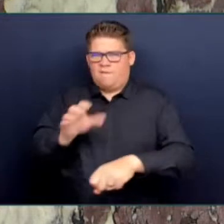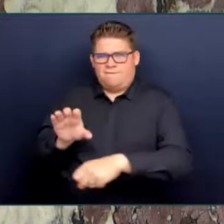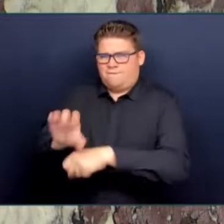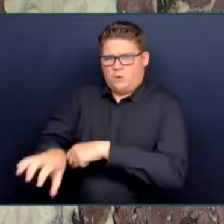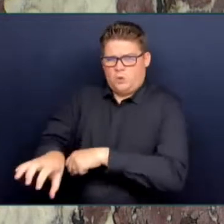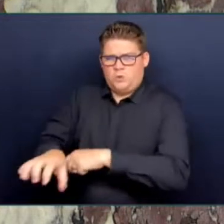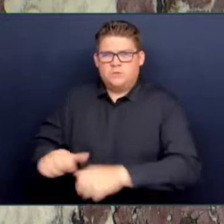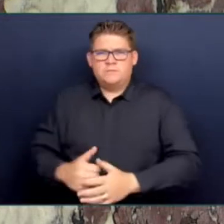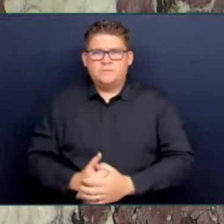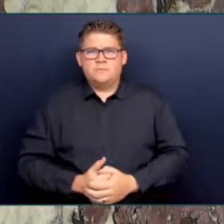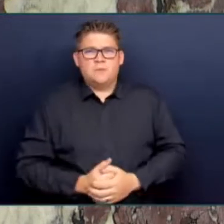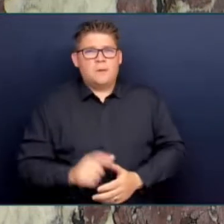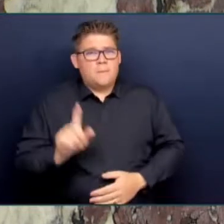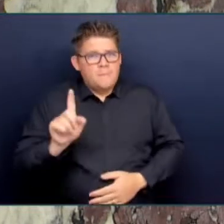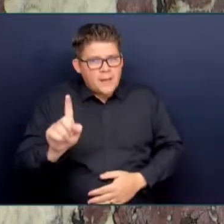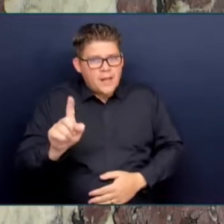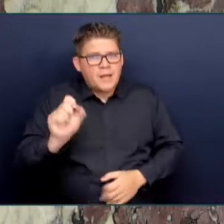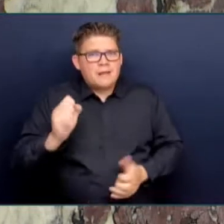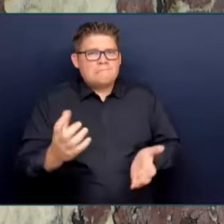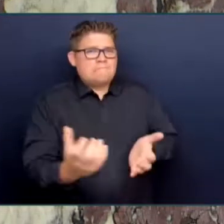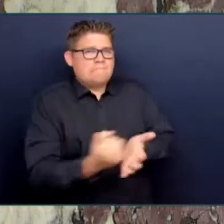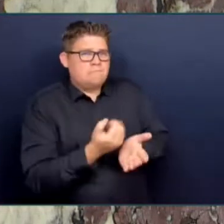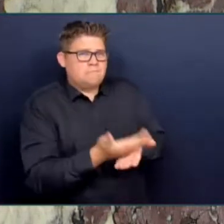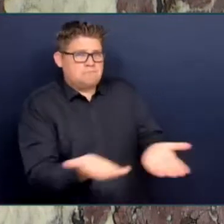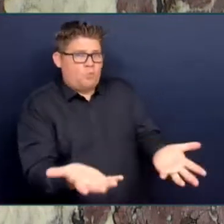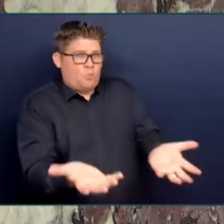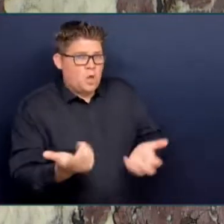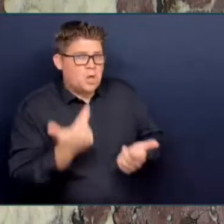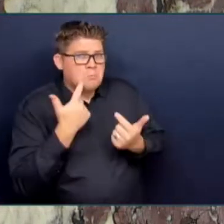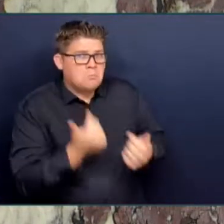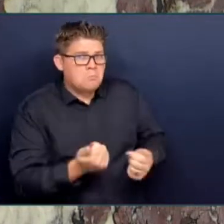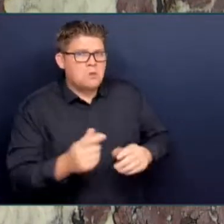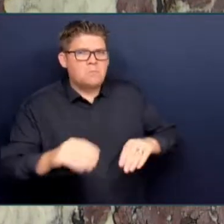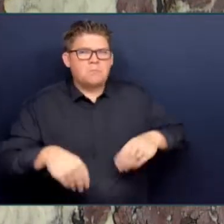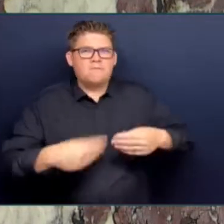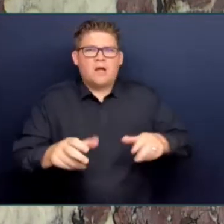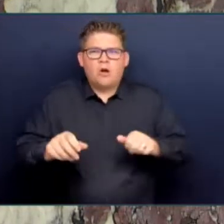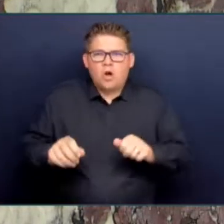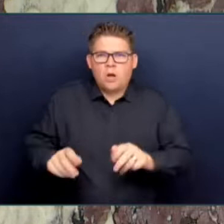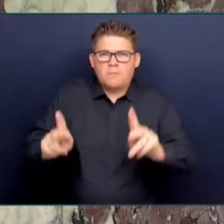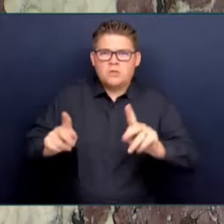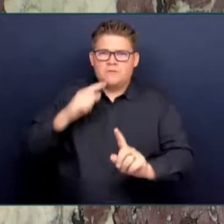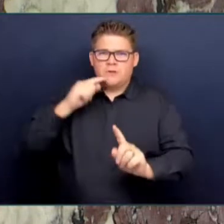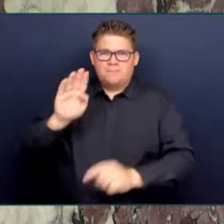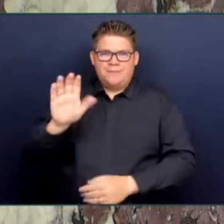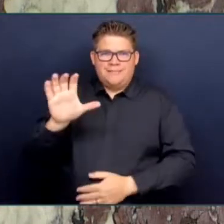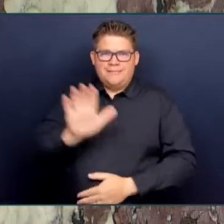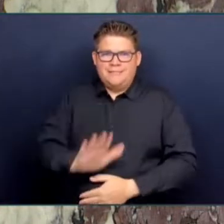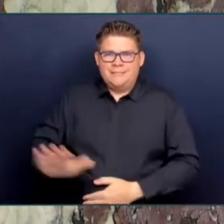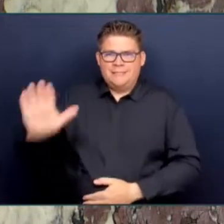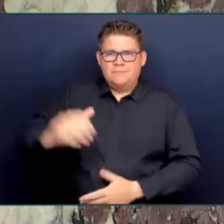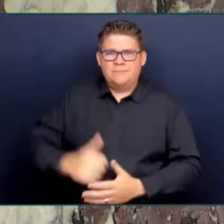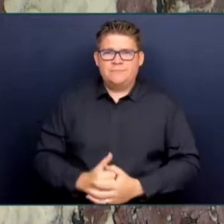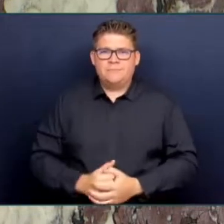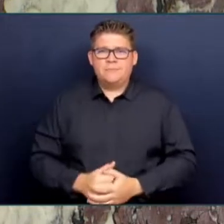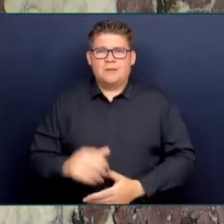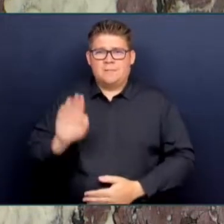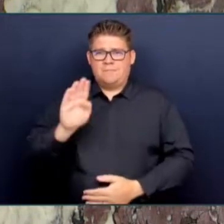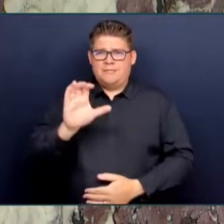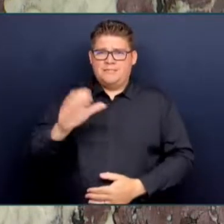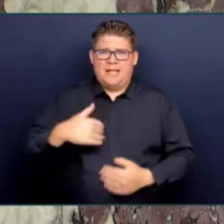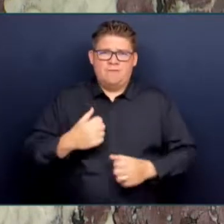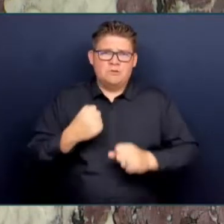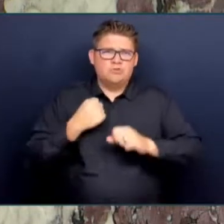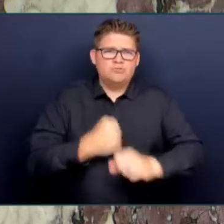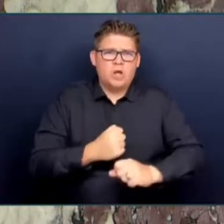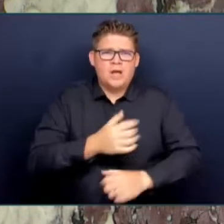Columbia. We've got incredible agri-tech companies that are working with farmers to create products